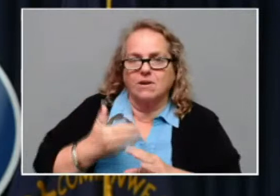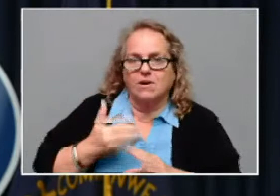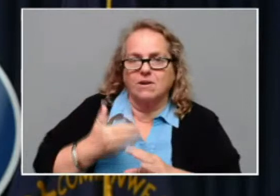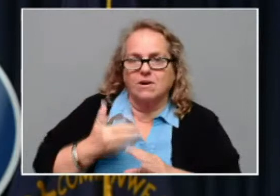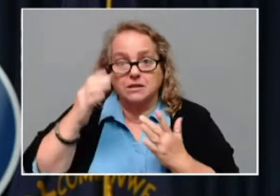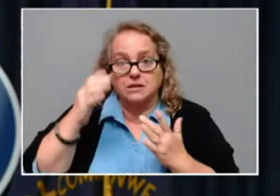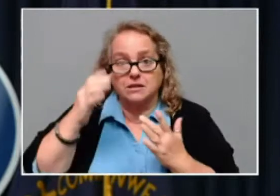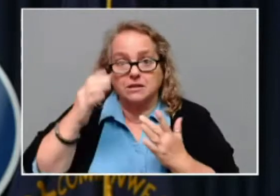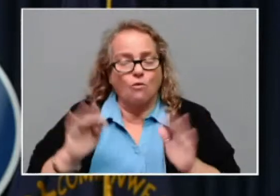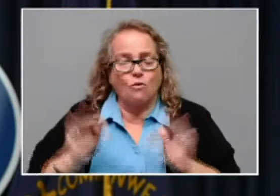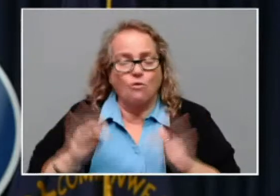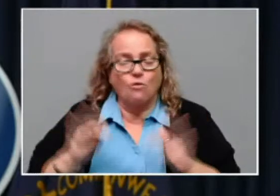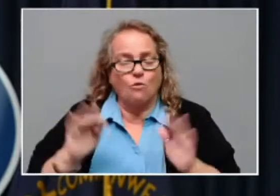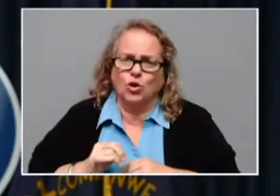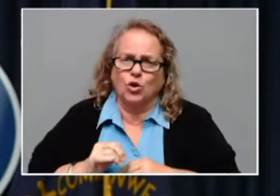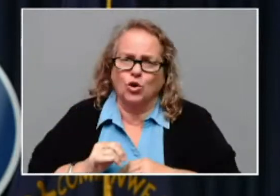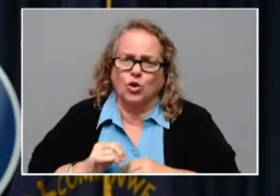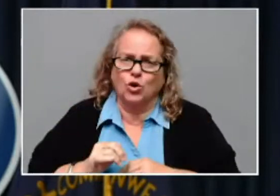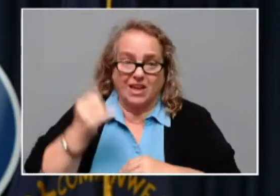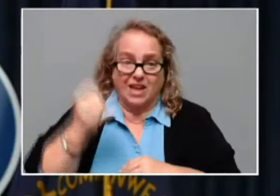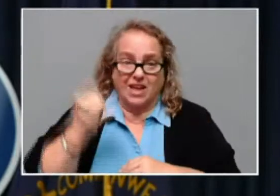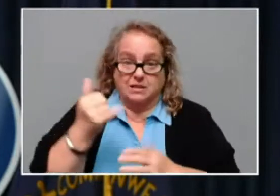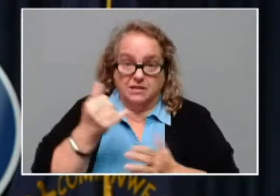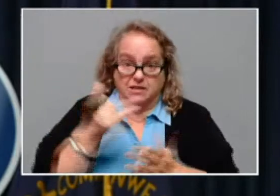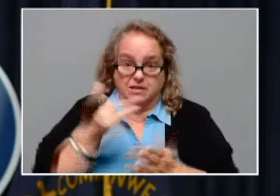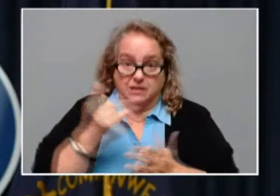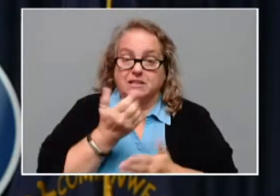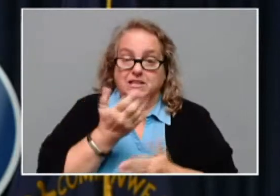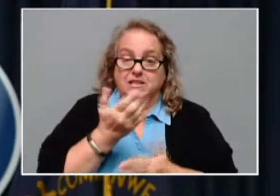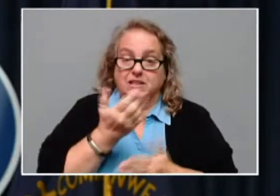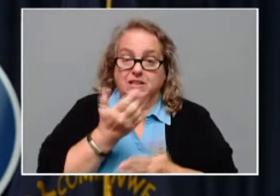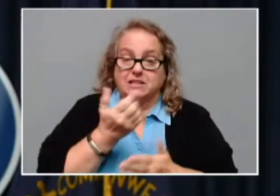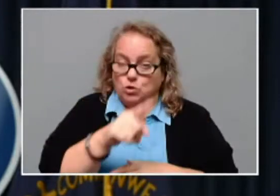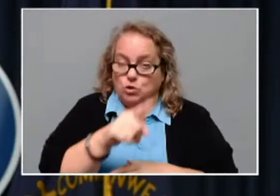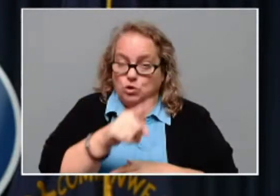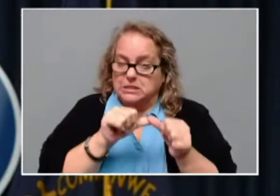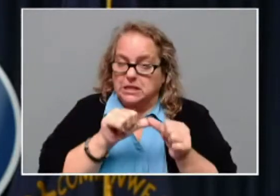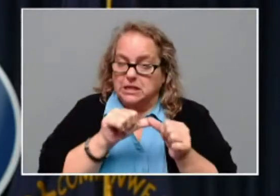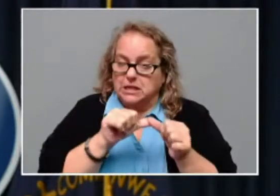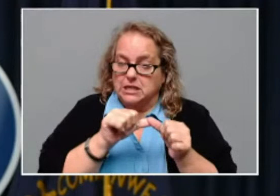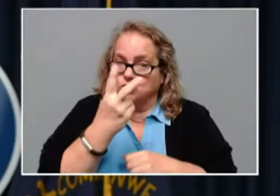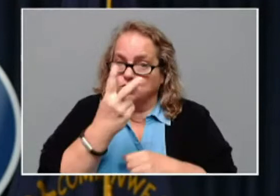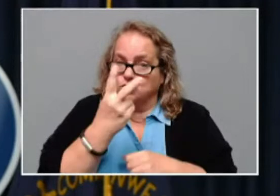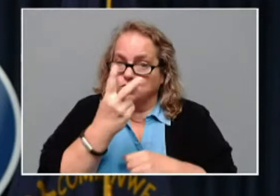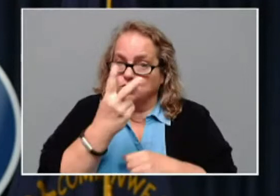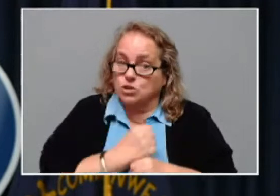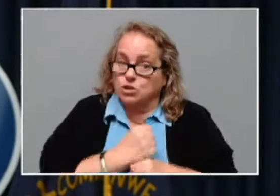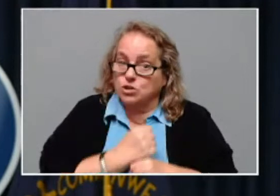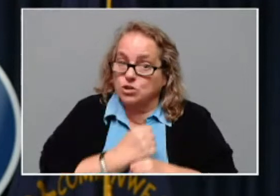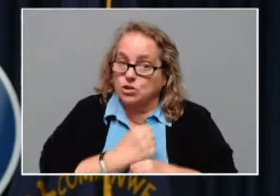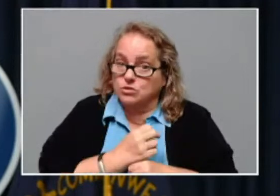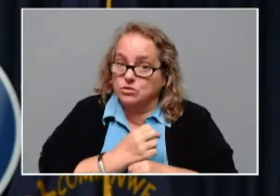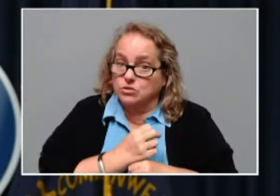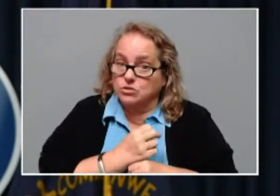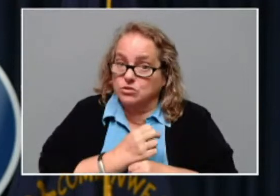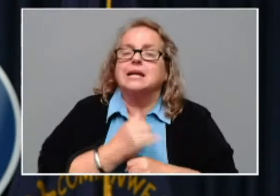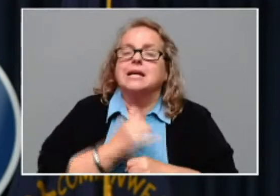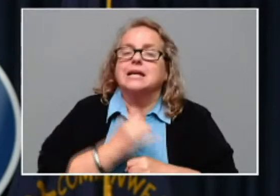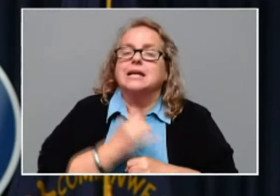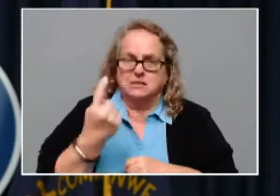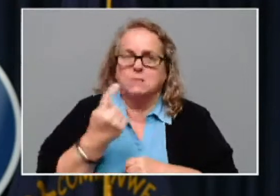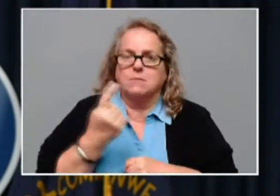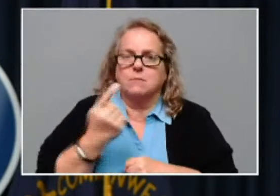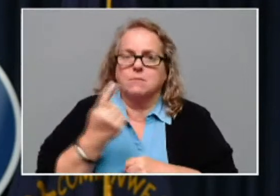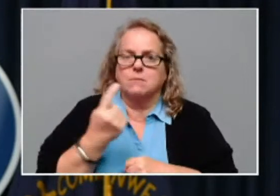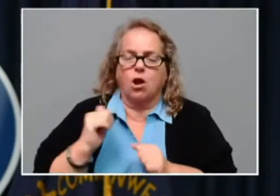those dollars are there for everybody who sticks it out for 2 full years is something that I think that all of us as Kentuckians